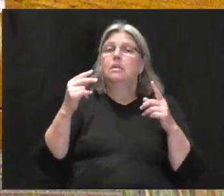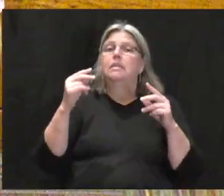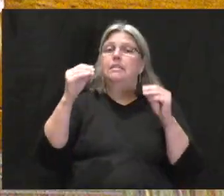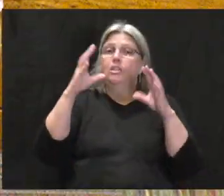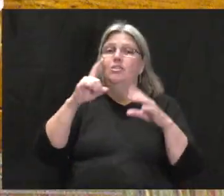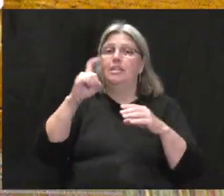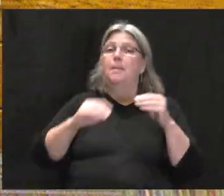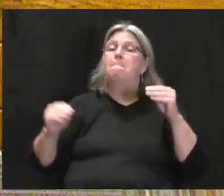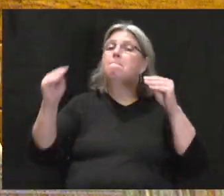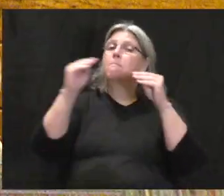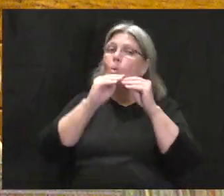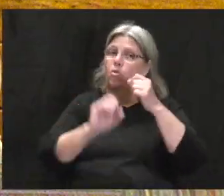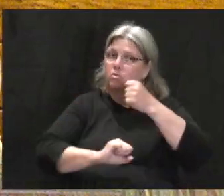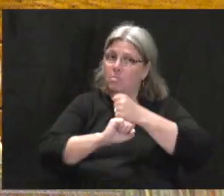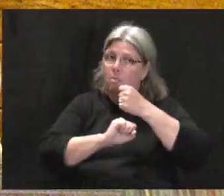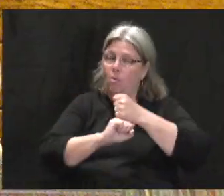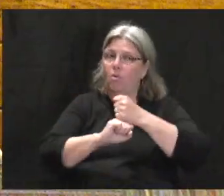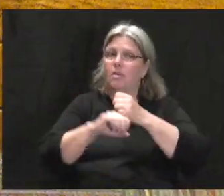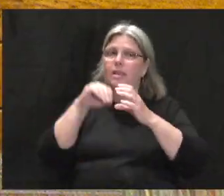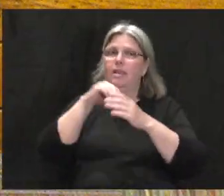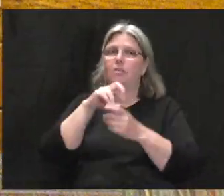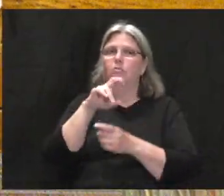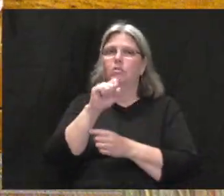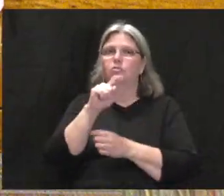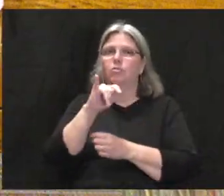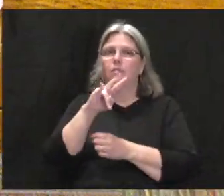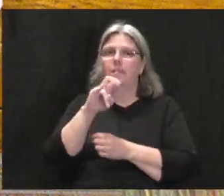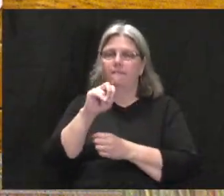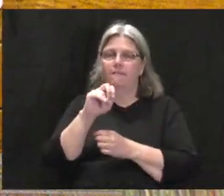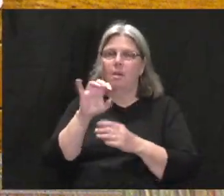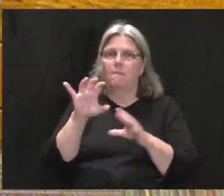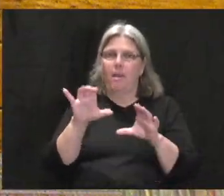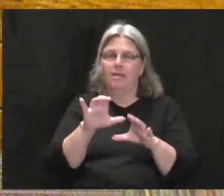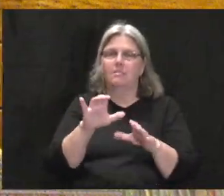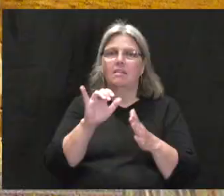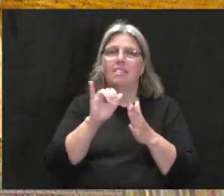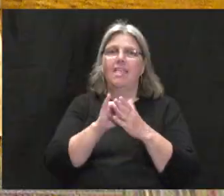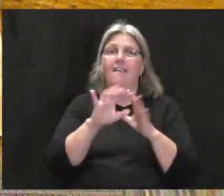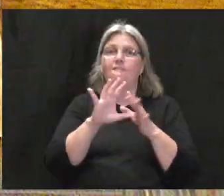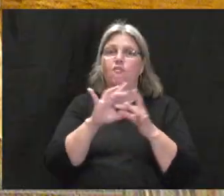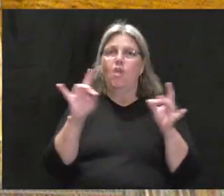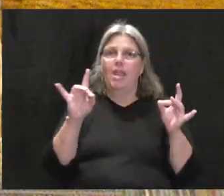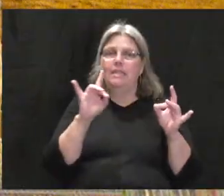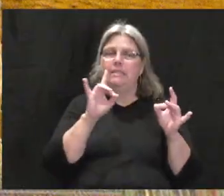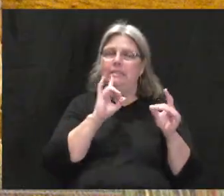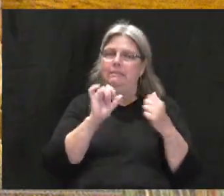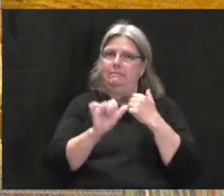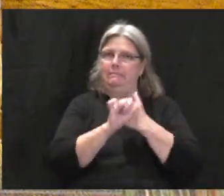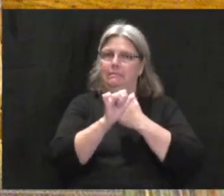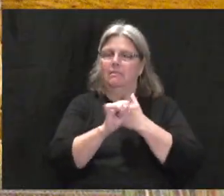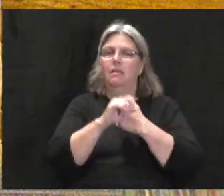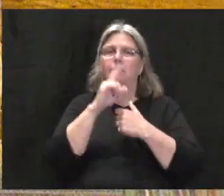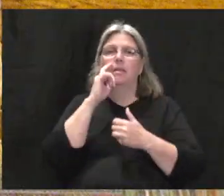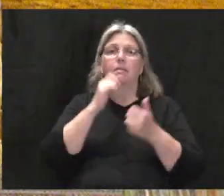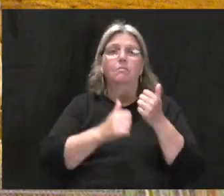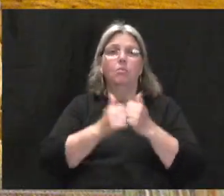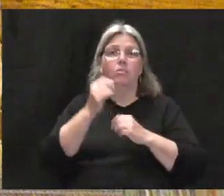don't want more training and support. We already get too much training and support. We need meaningful training and